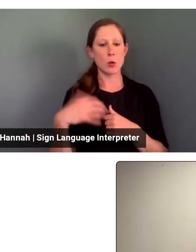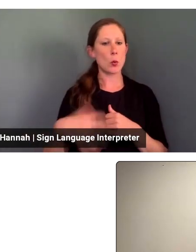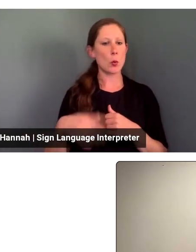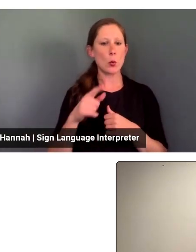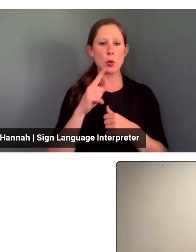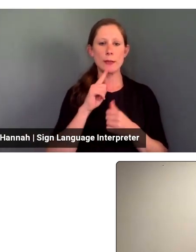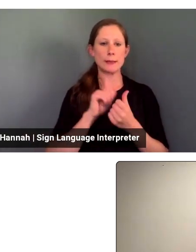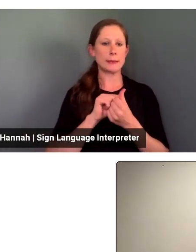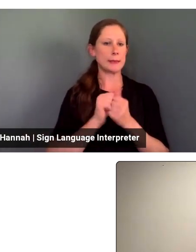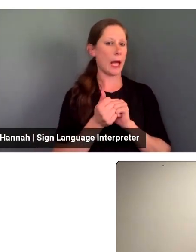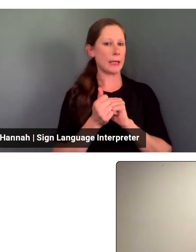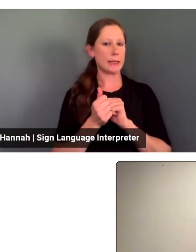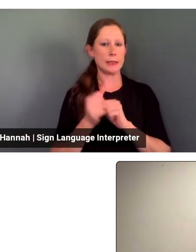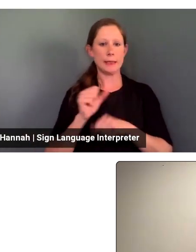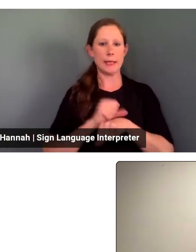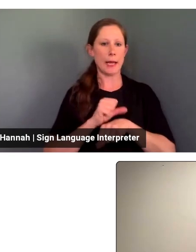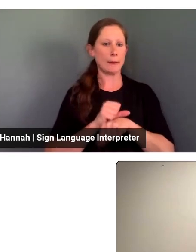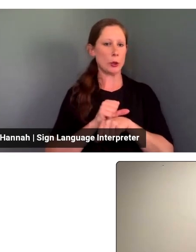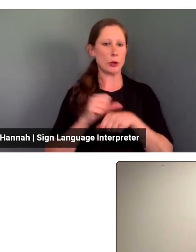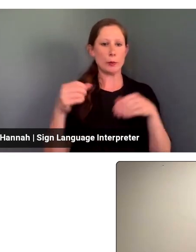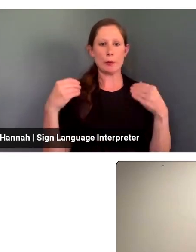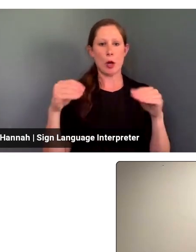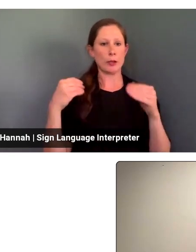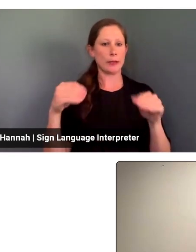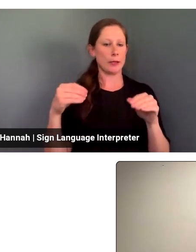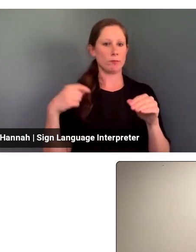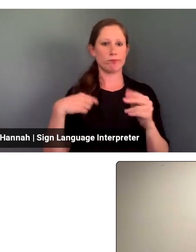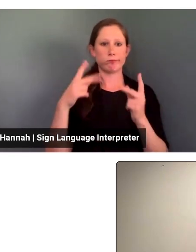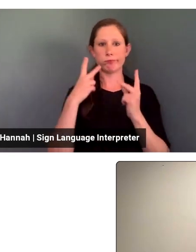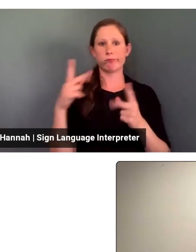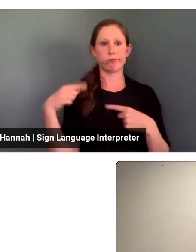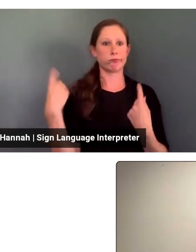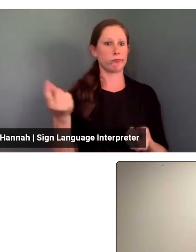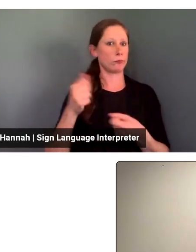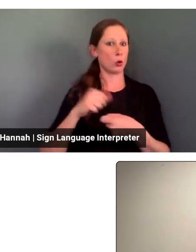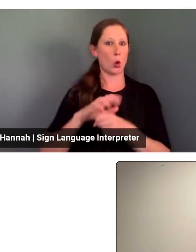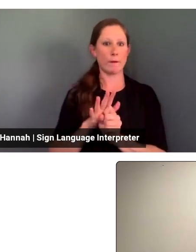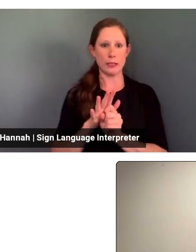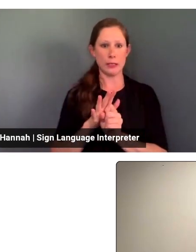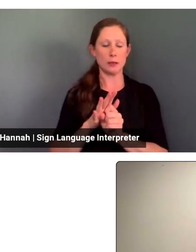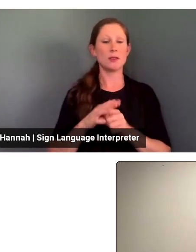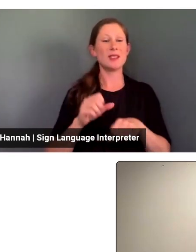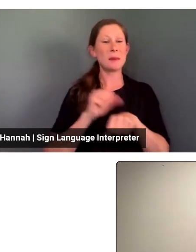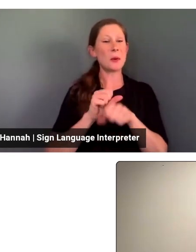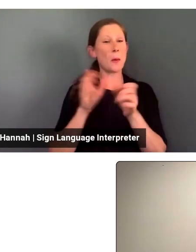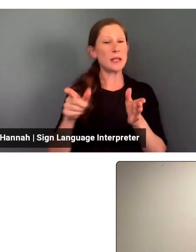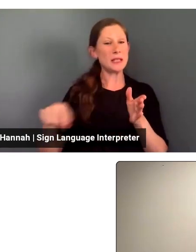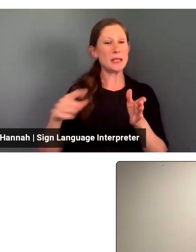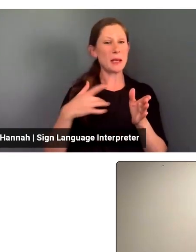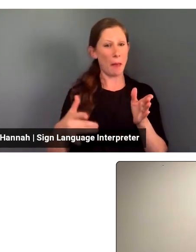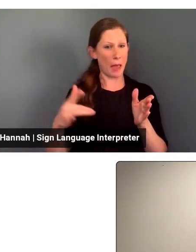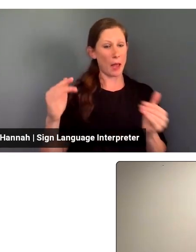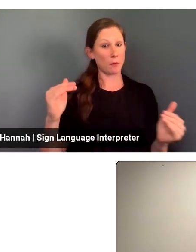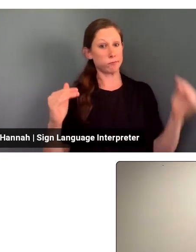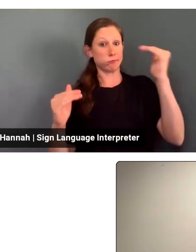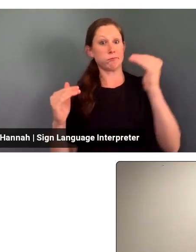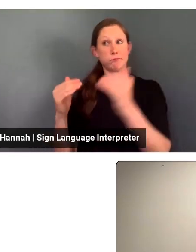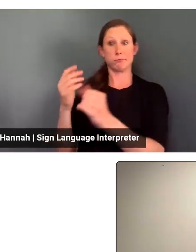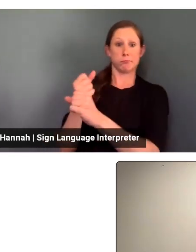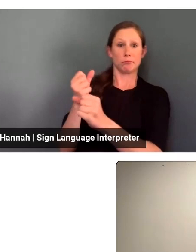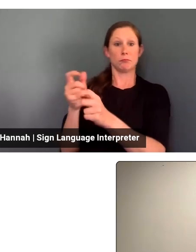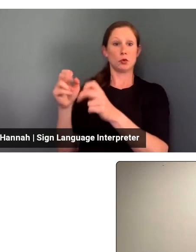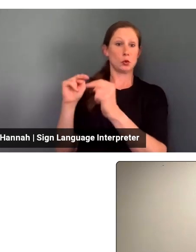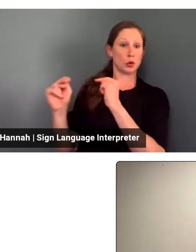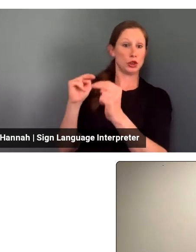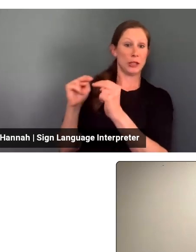for the most part ever since we were in COVID, where employees have generally had the upper hand in terms of negotiating compensation with